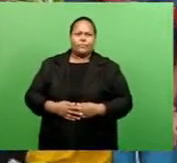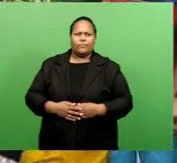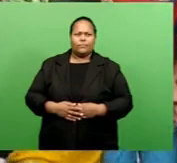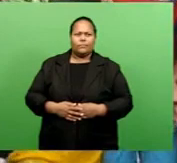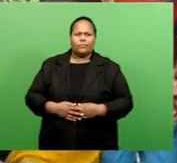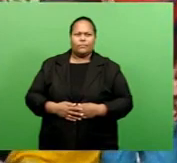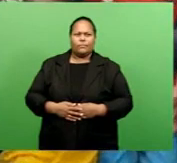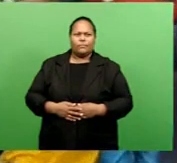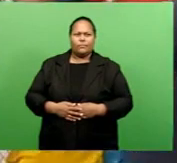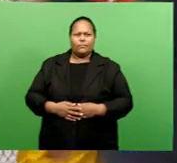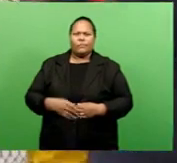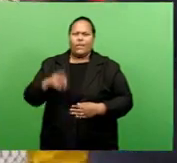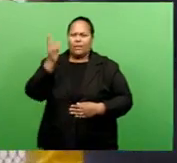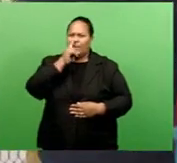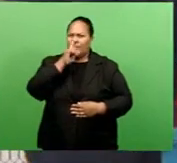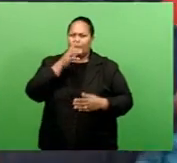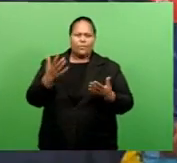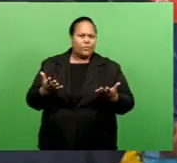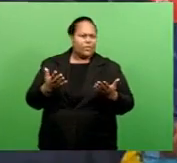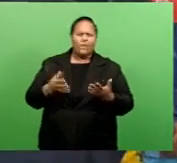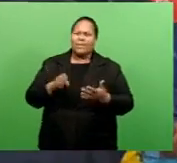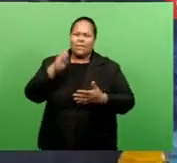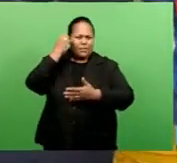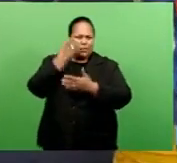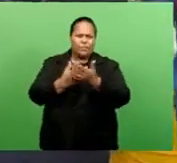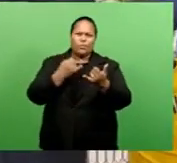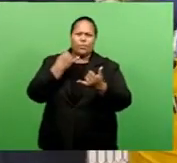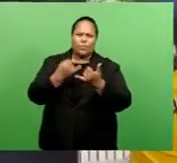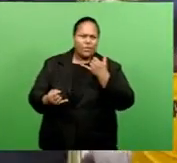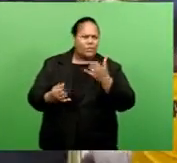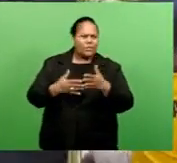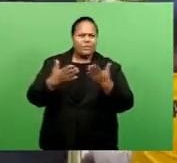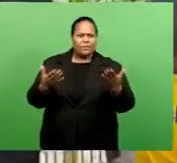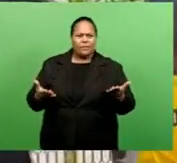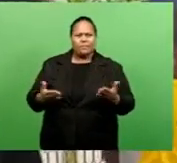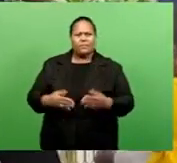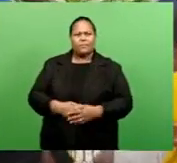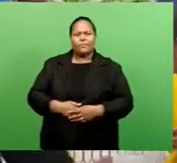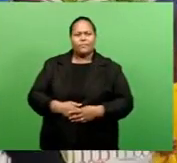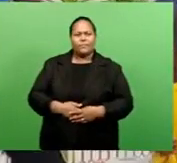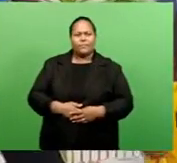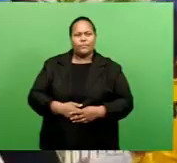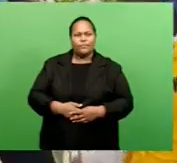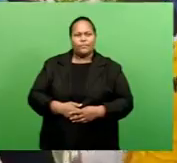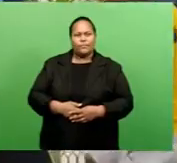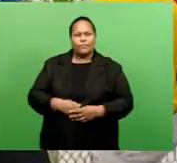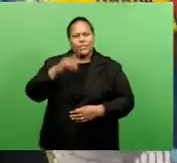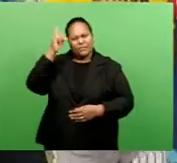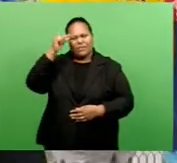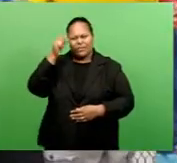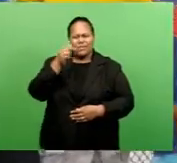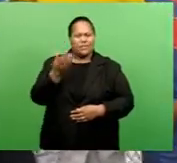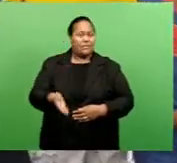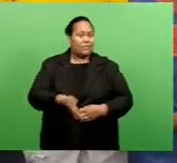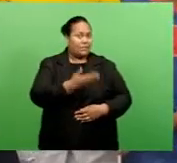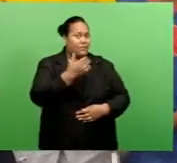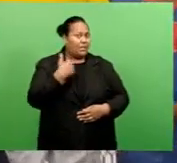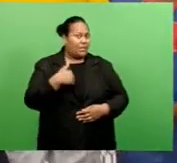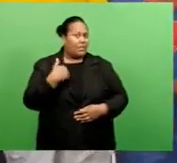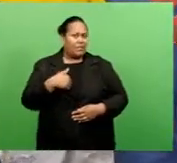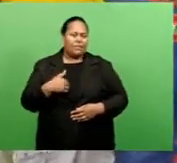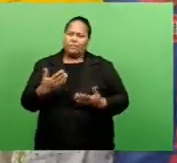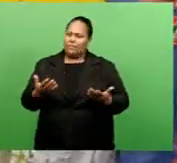They saw a tropical cyclone yesterday to Fijians in the north, and they were